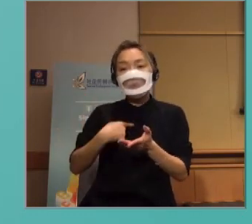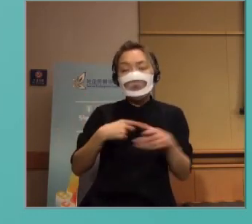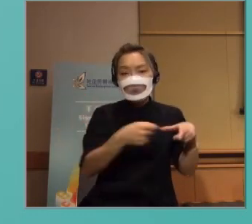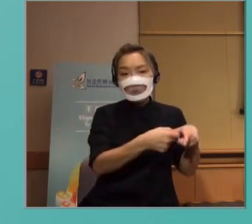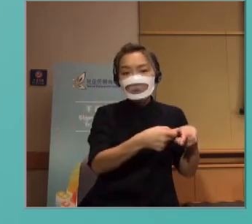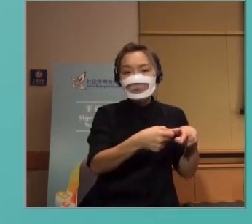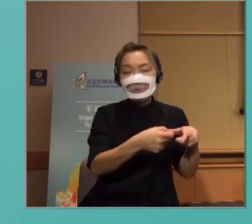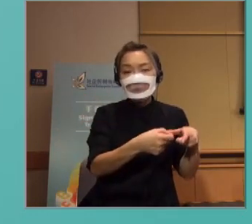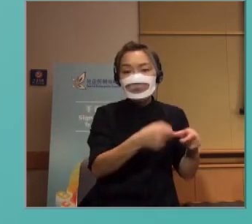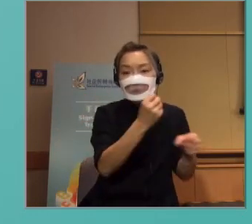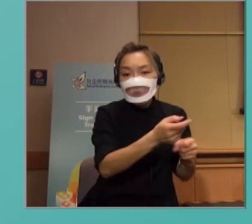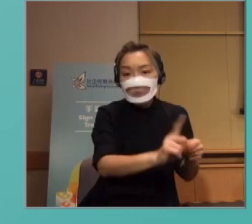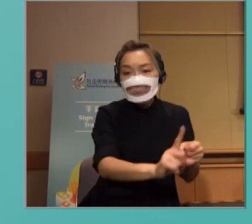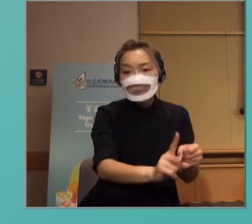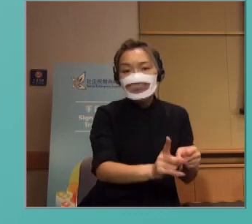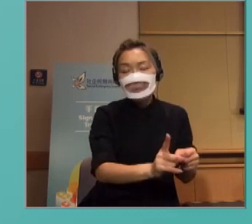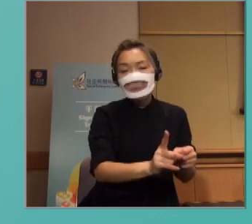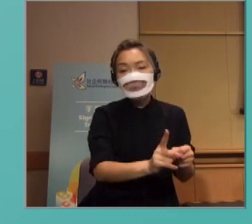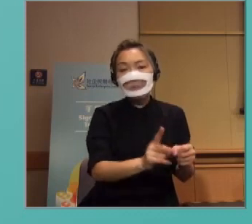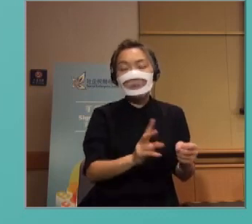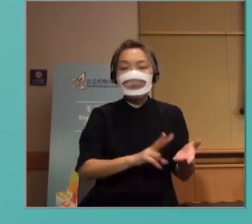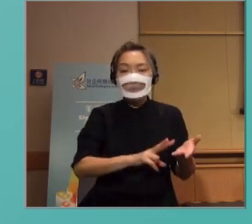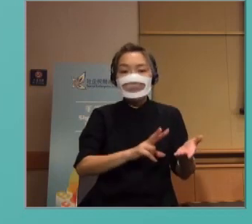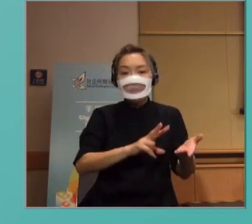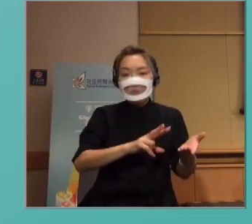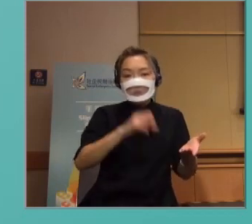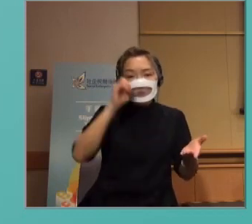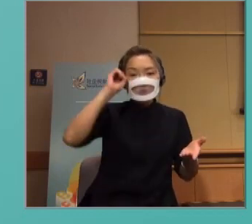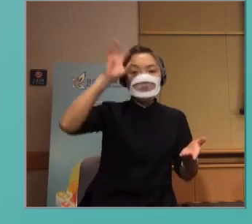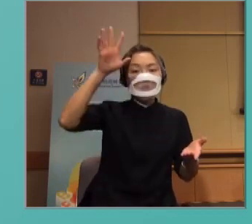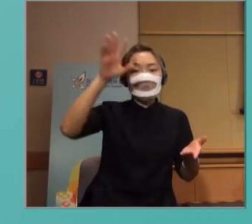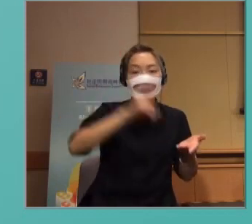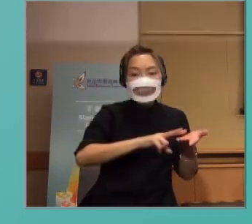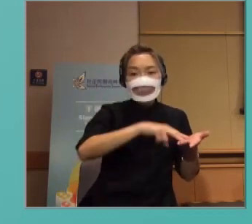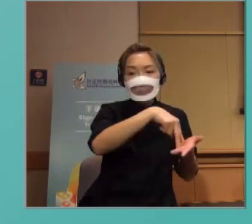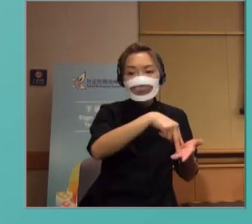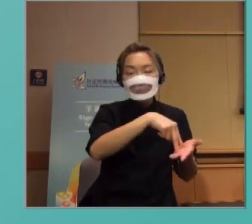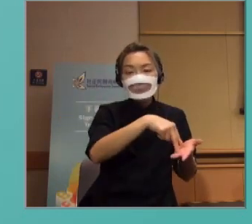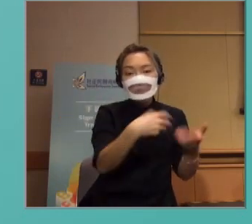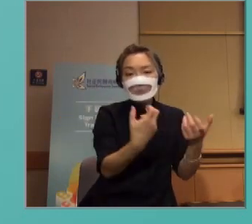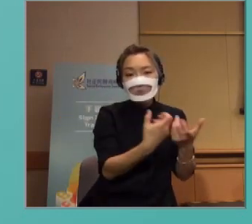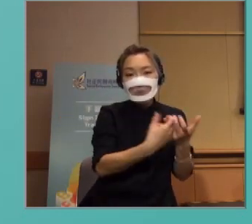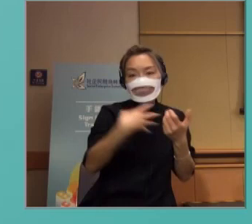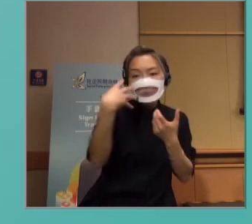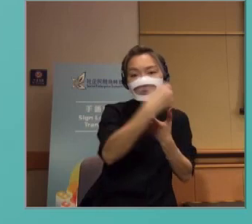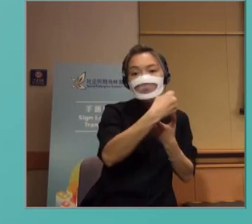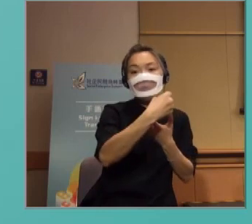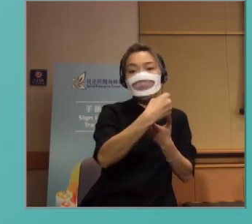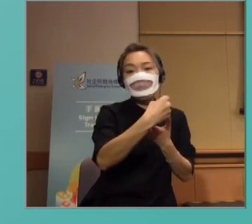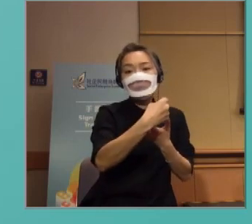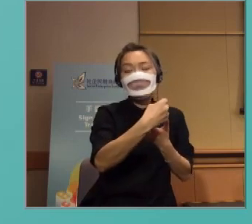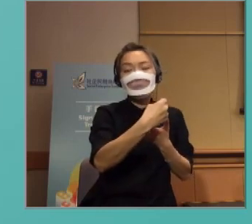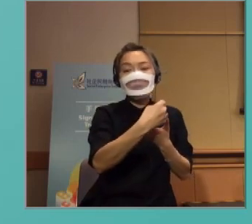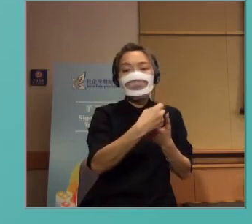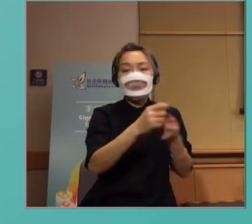this new tokens called digital ownership tokens. And instead of just having a hyperlink in our tokens, we actually